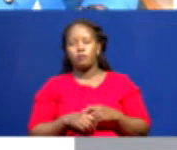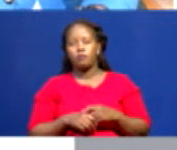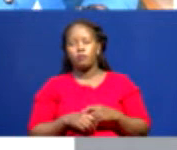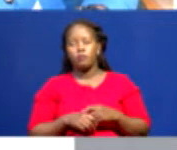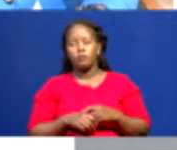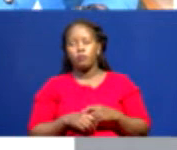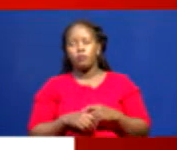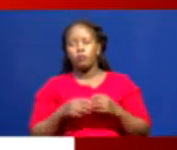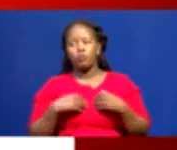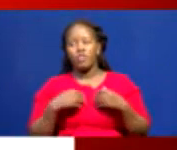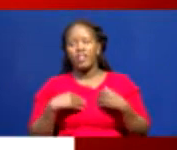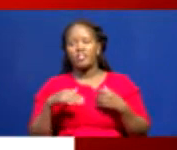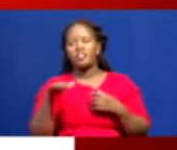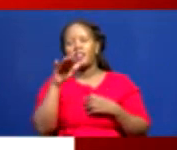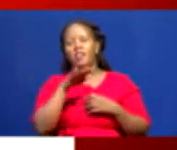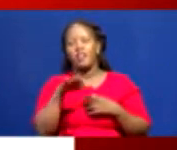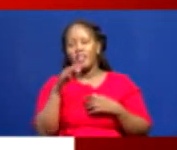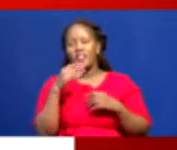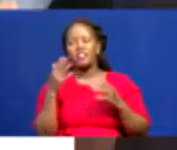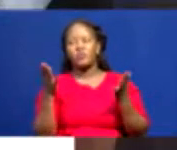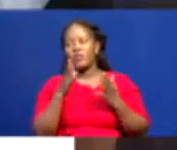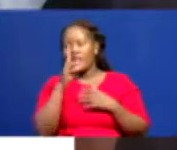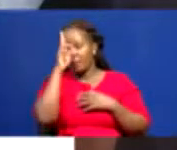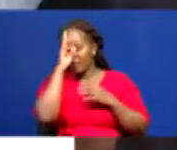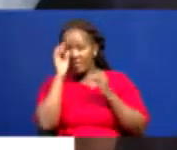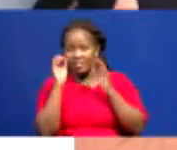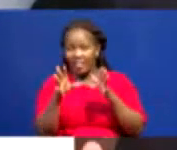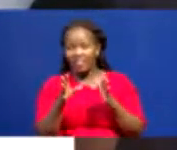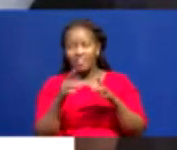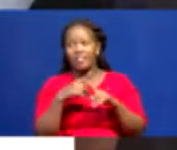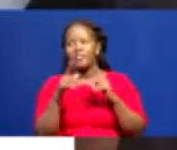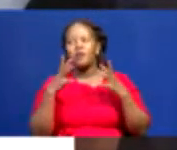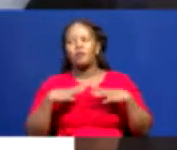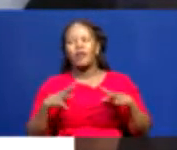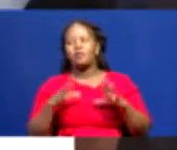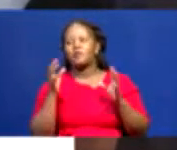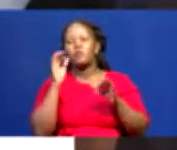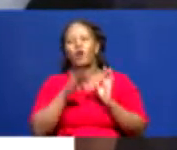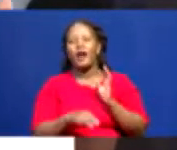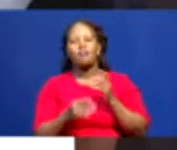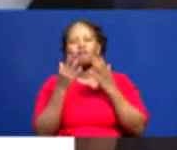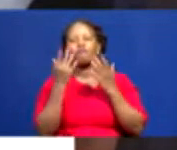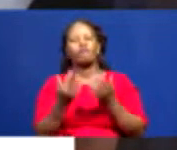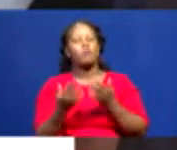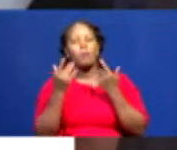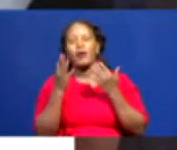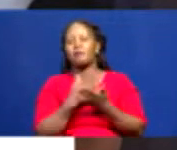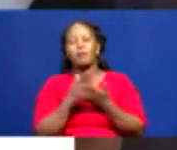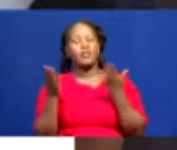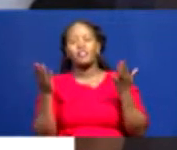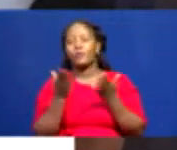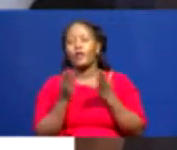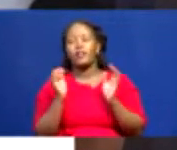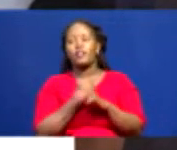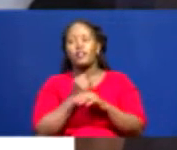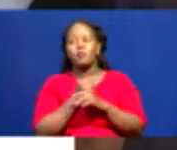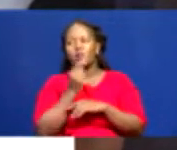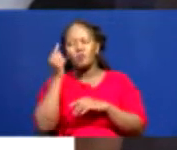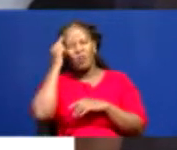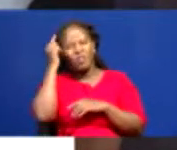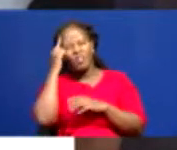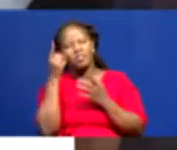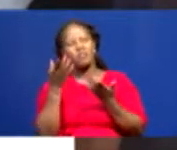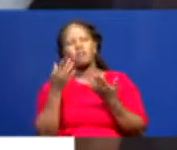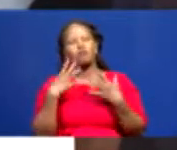all, and people are destroying roads, burning things with no police presence, where they cannot say that they were